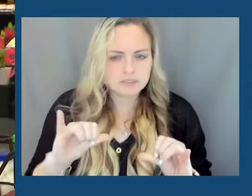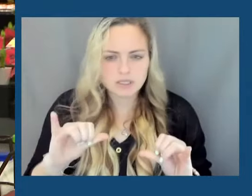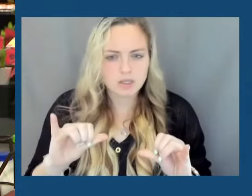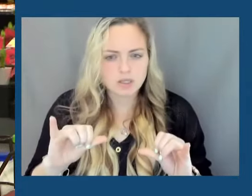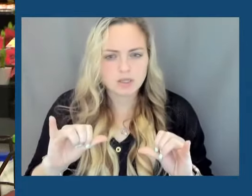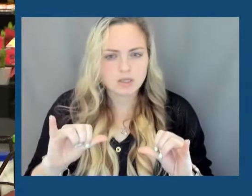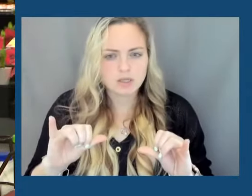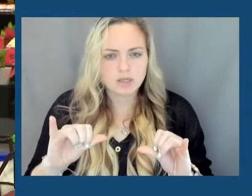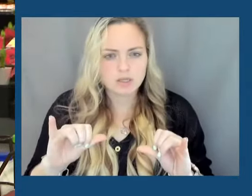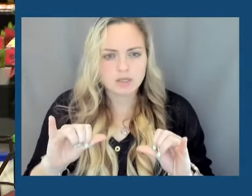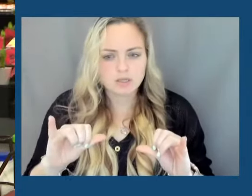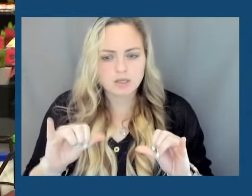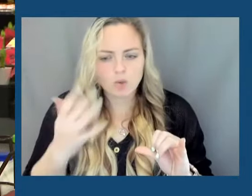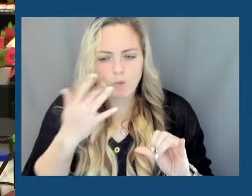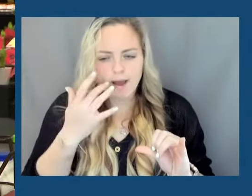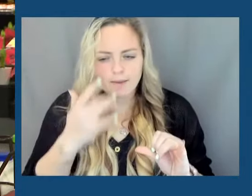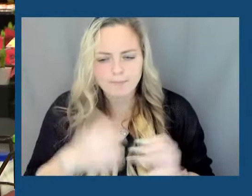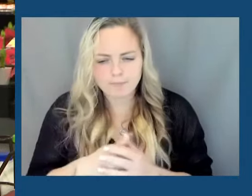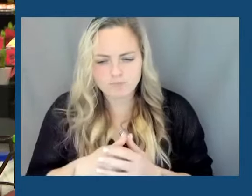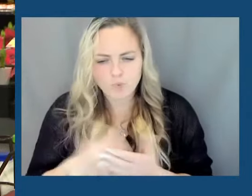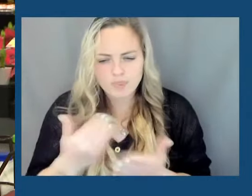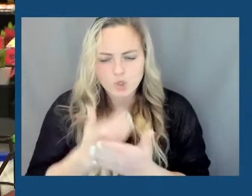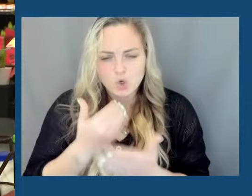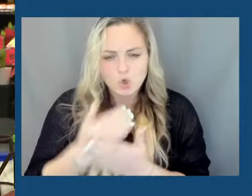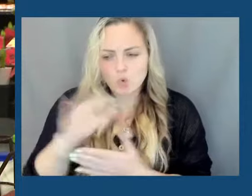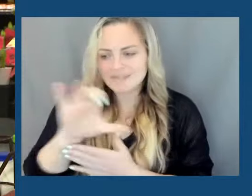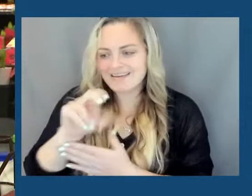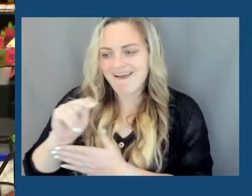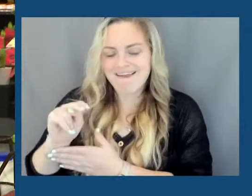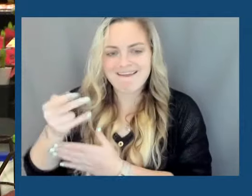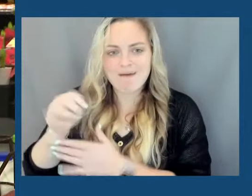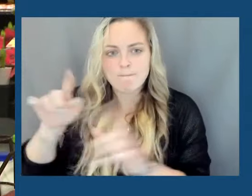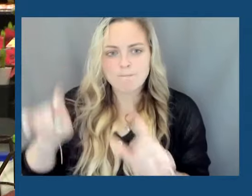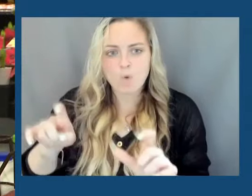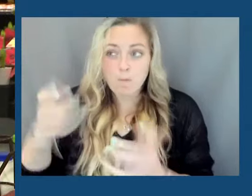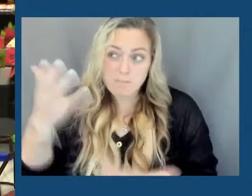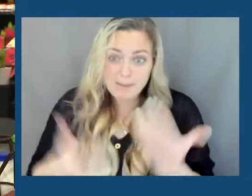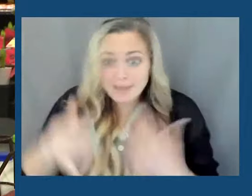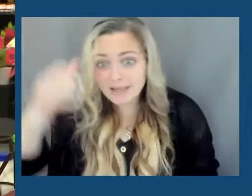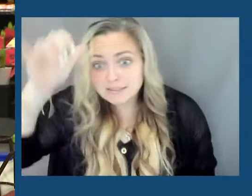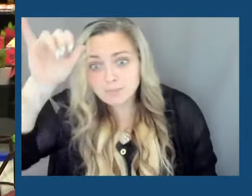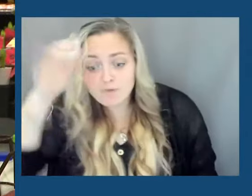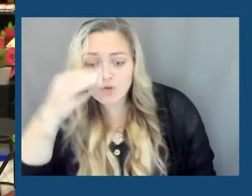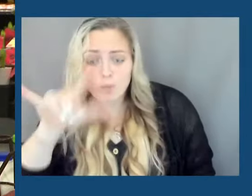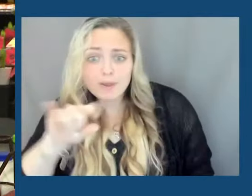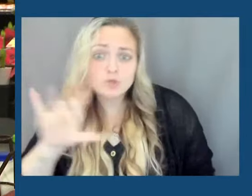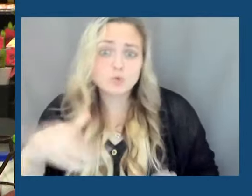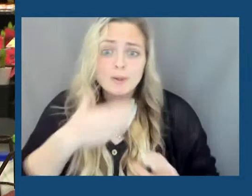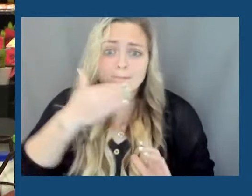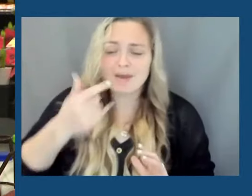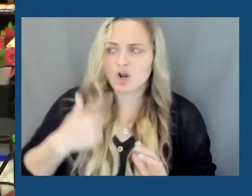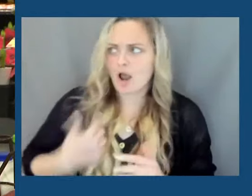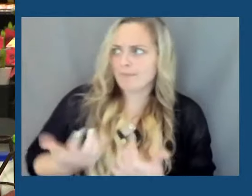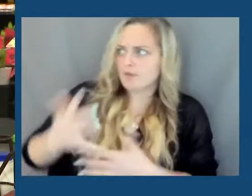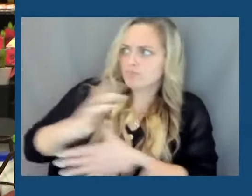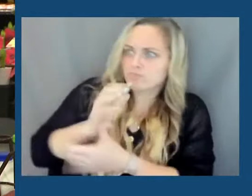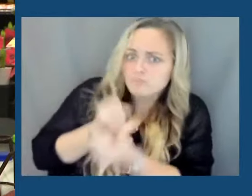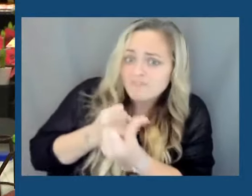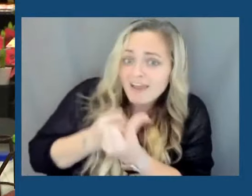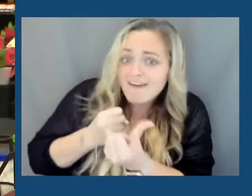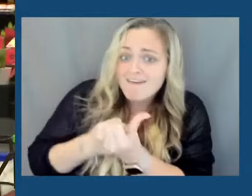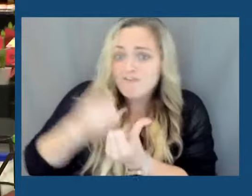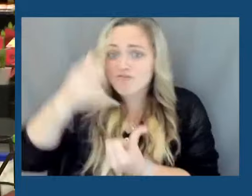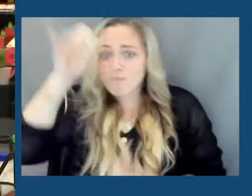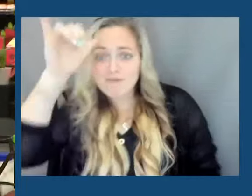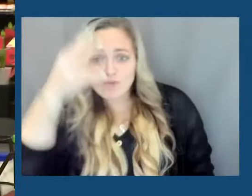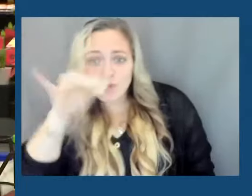uptake from that group? Second of all, Males, maybe because the Buffalo Bills are doing better. I'm the #1 fan of the Buffalo Bills. I don't know. You